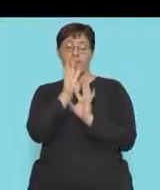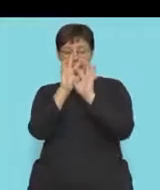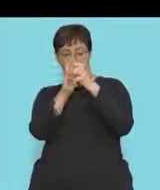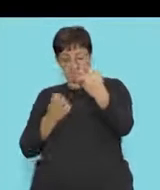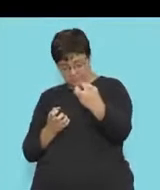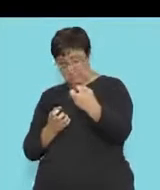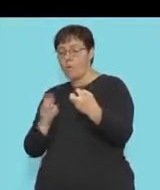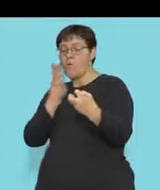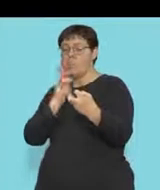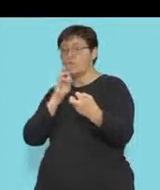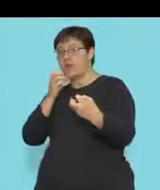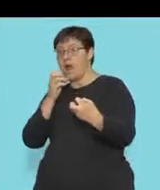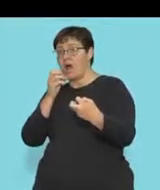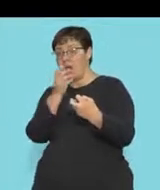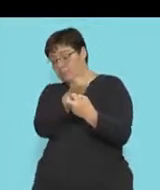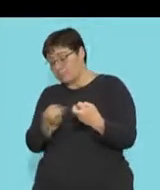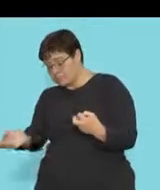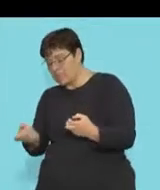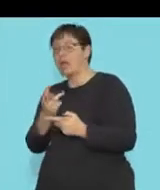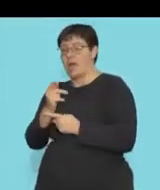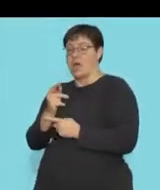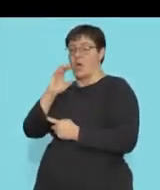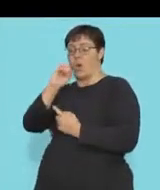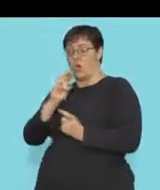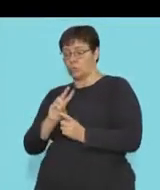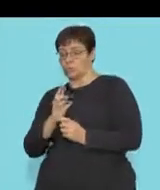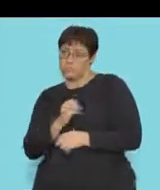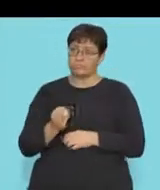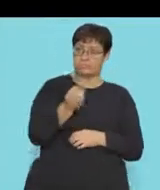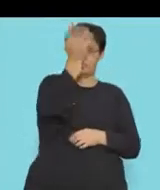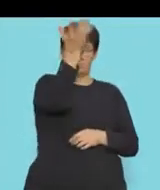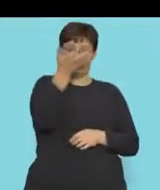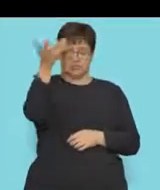produced during photosynthesis, and hence it is A only.